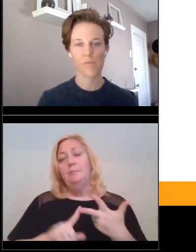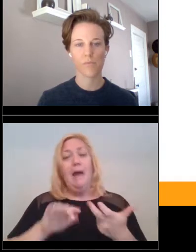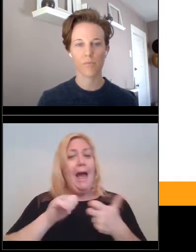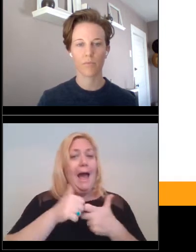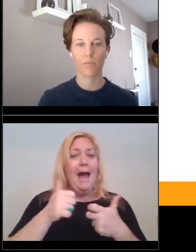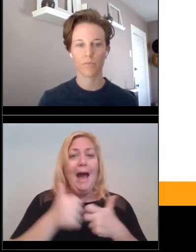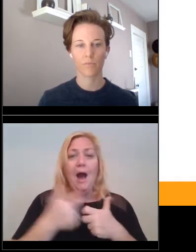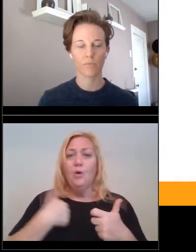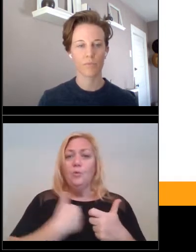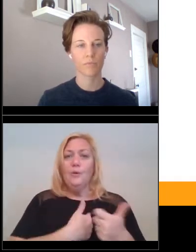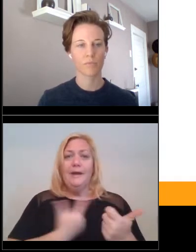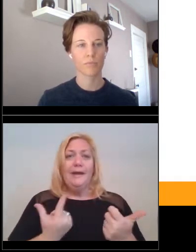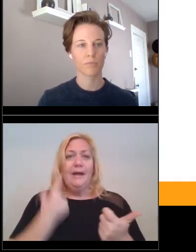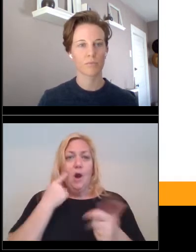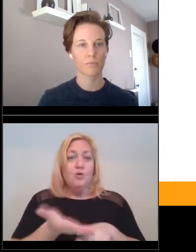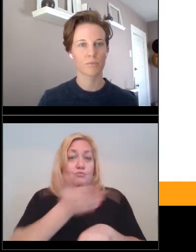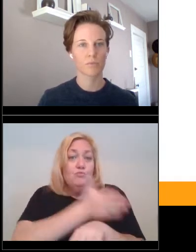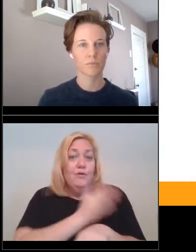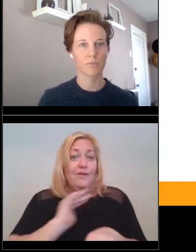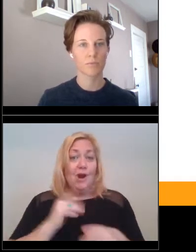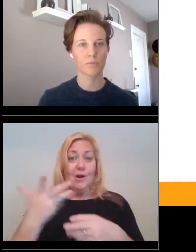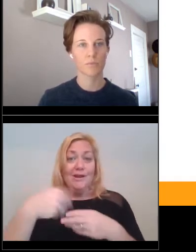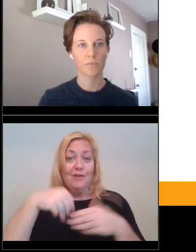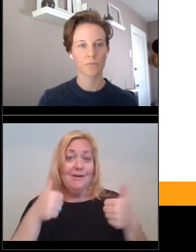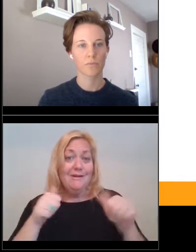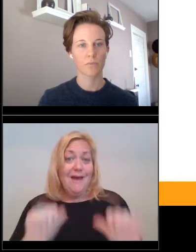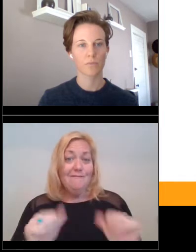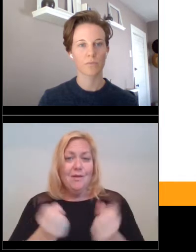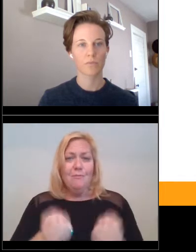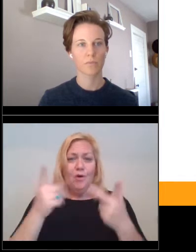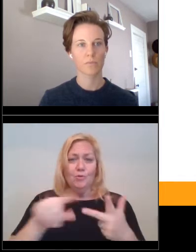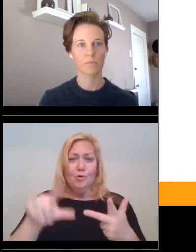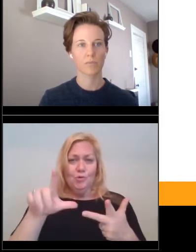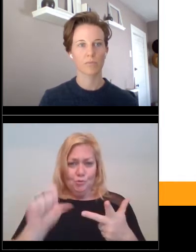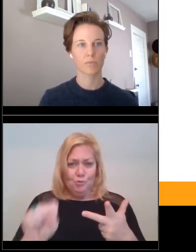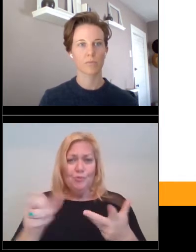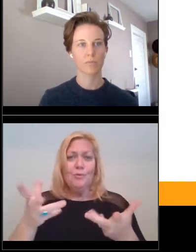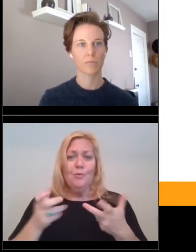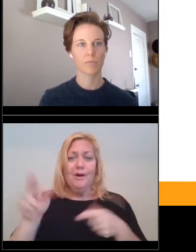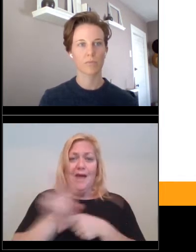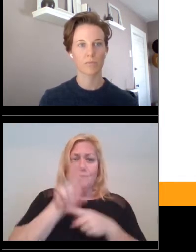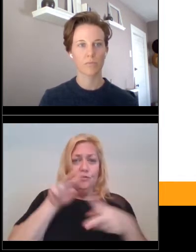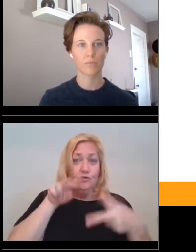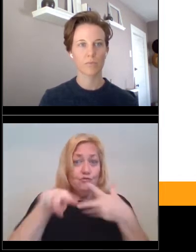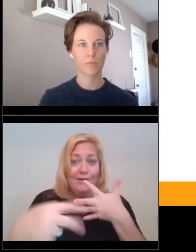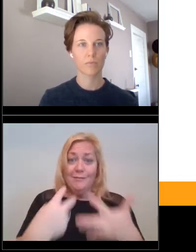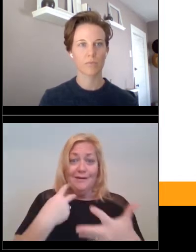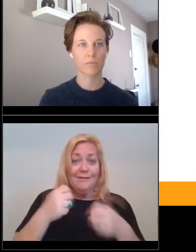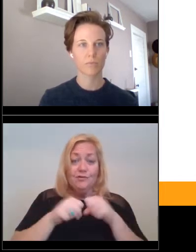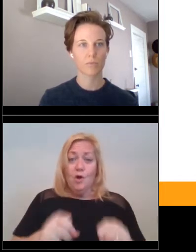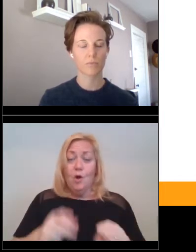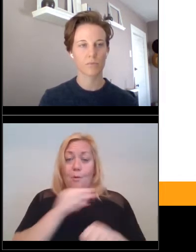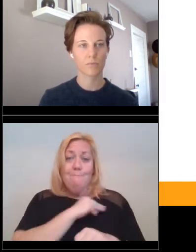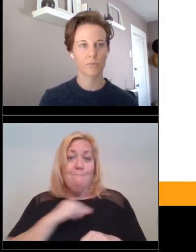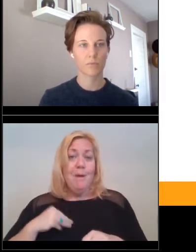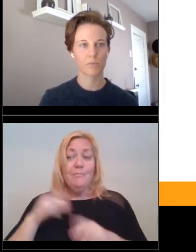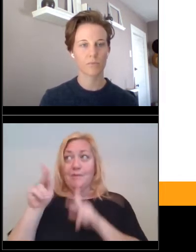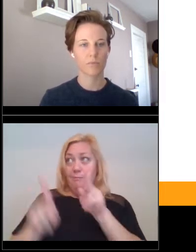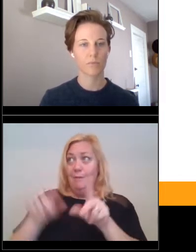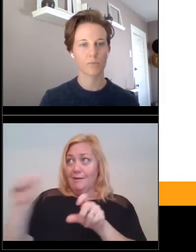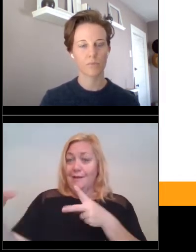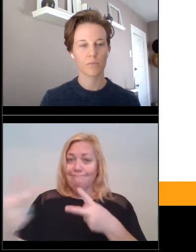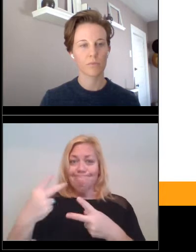how we are improving our engagement efforts through multiple tools, that we want to have transparency so that members of the public can